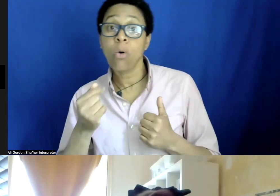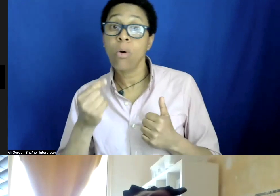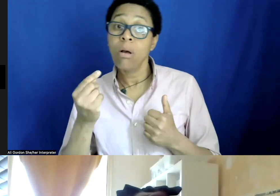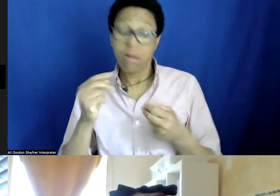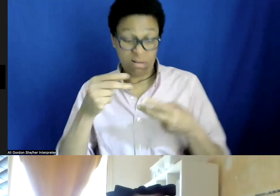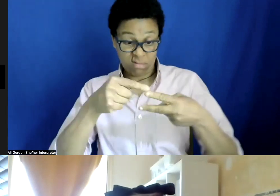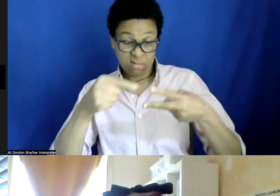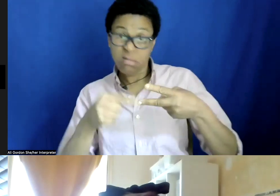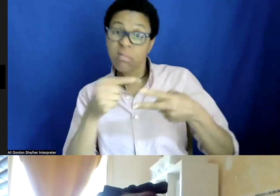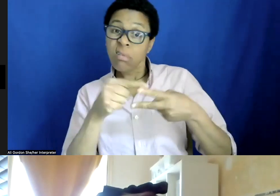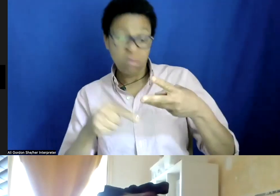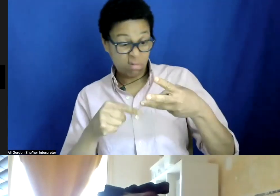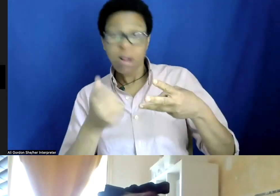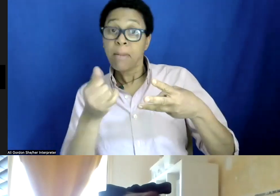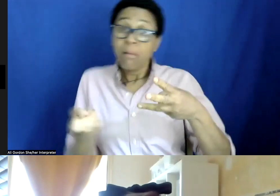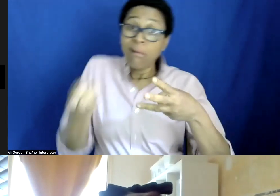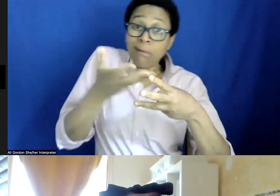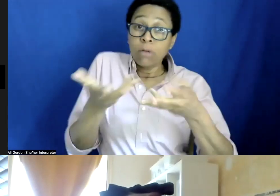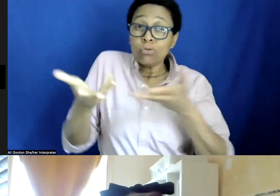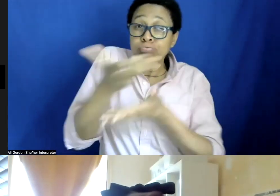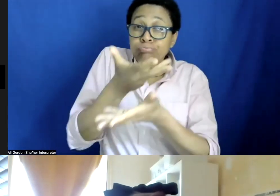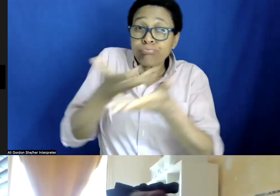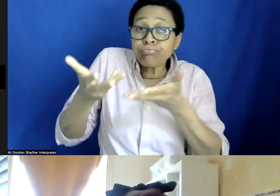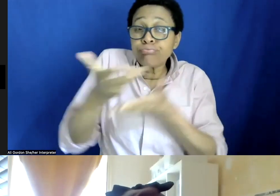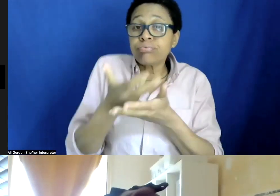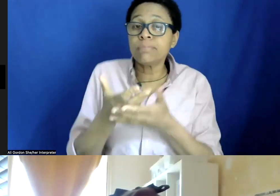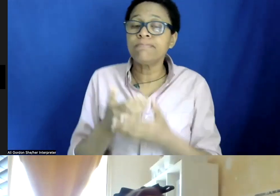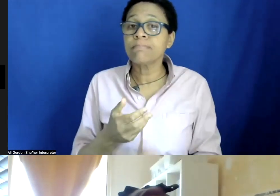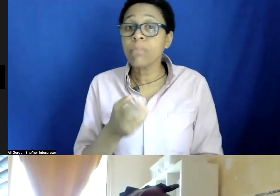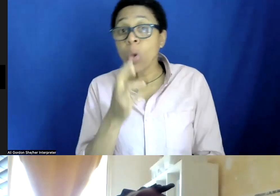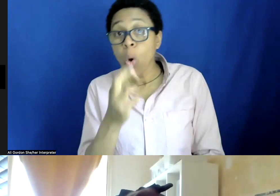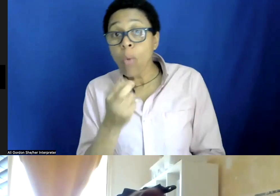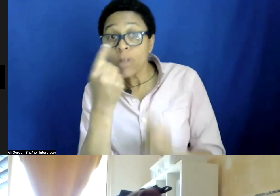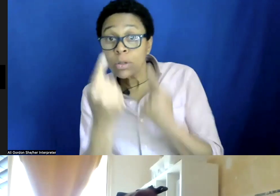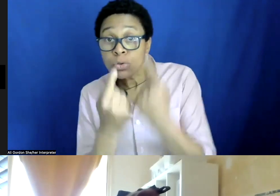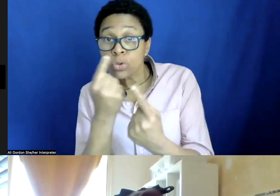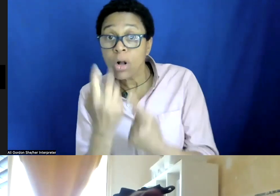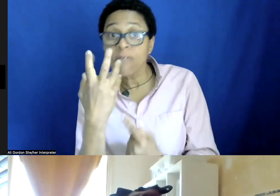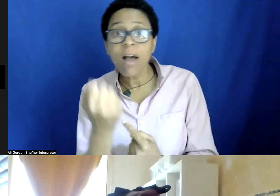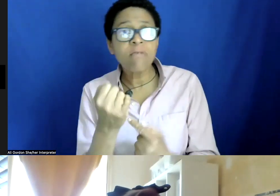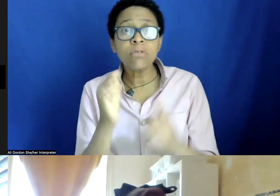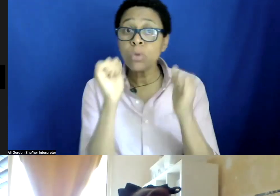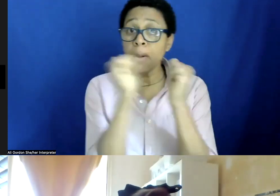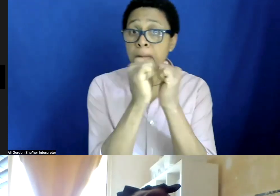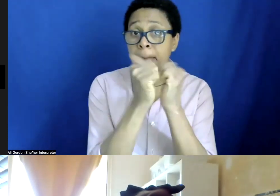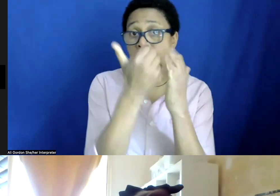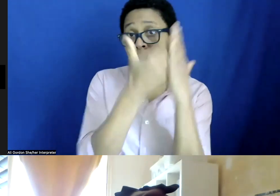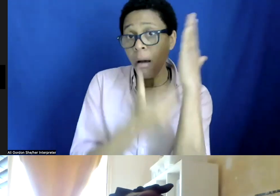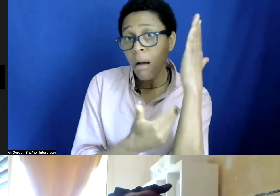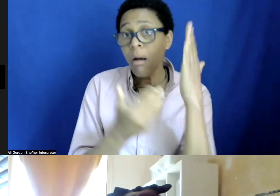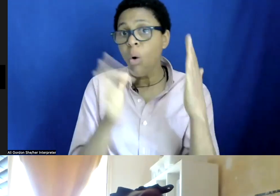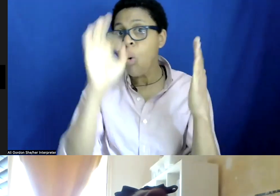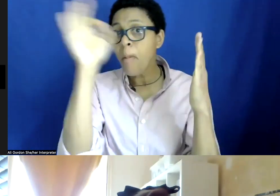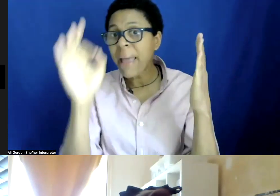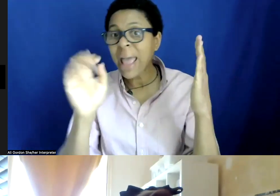of conversation. So hopefully you've all got some kind of paper and some kind of pen, pencil to